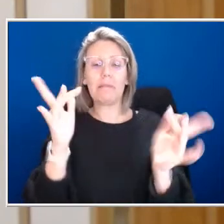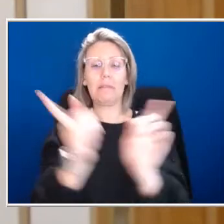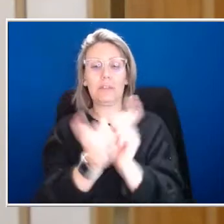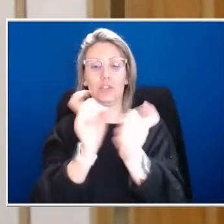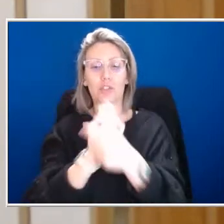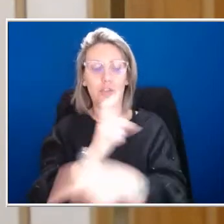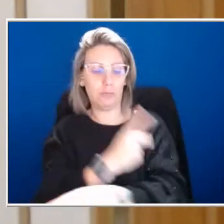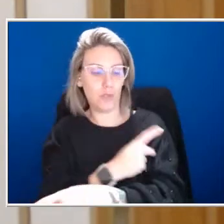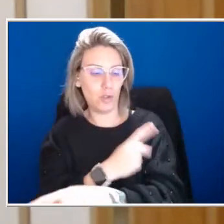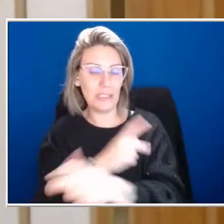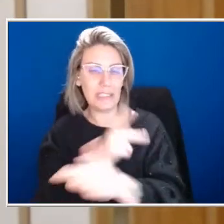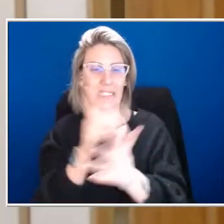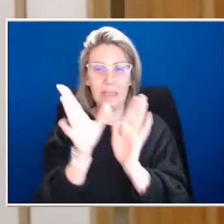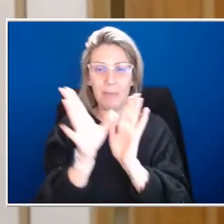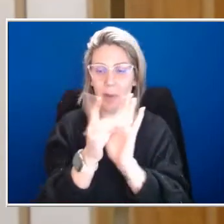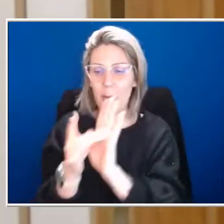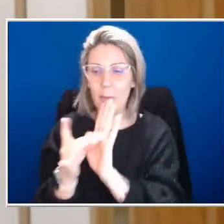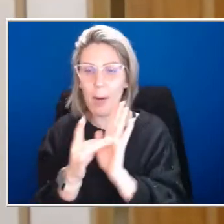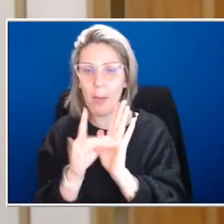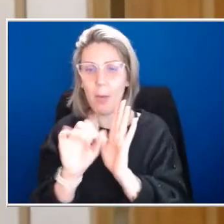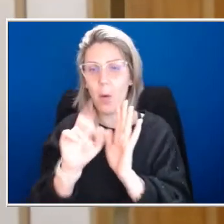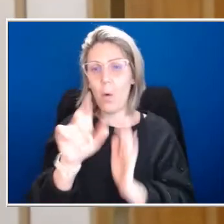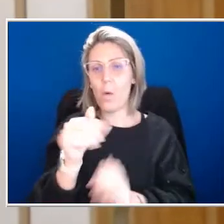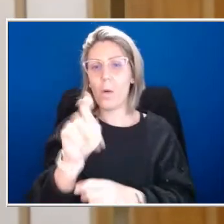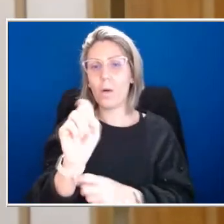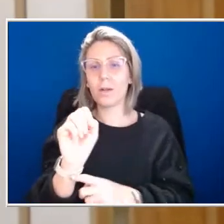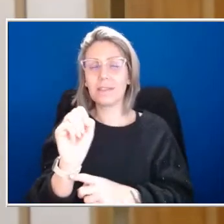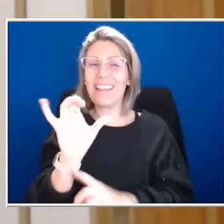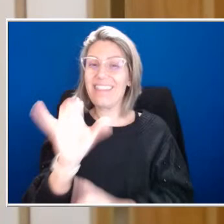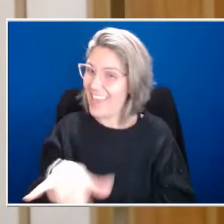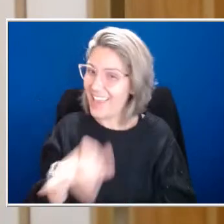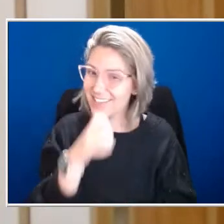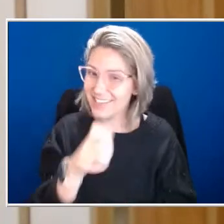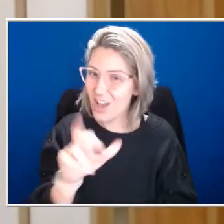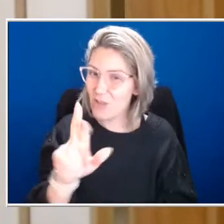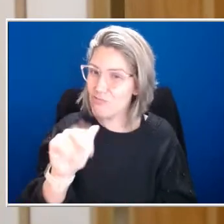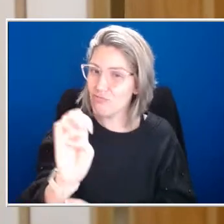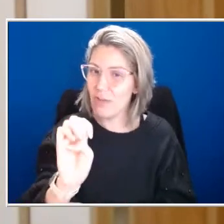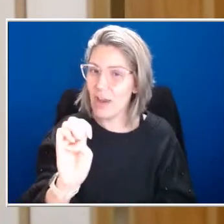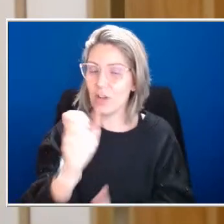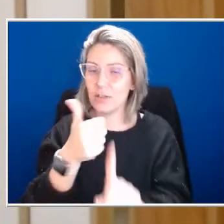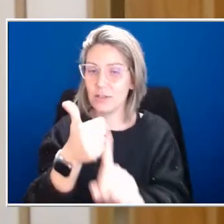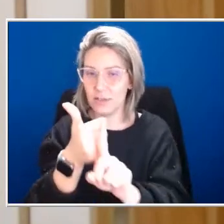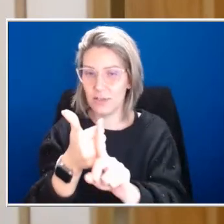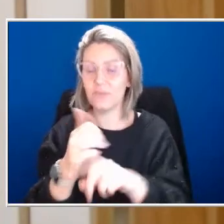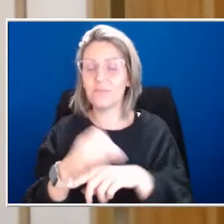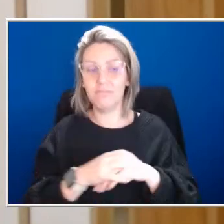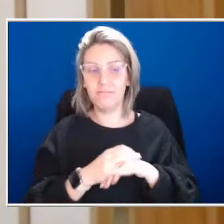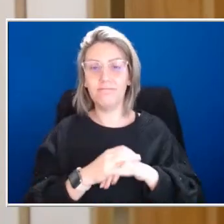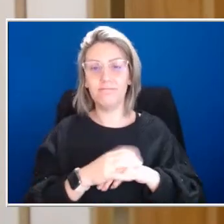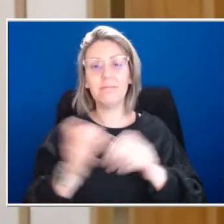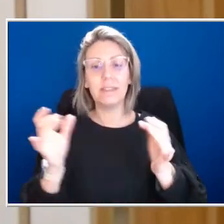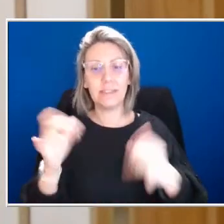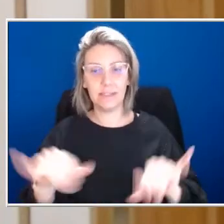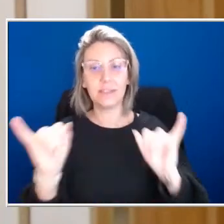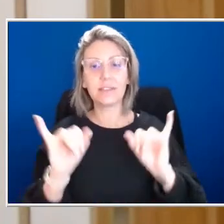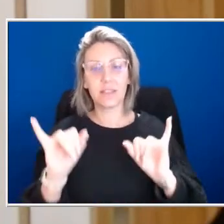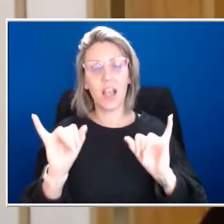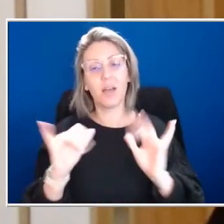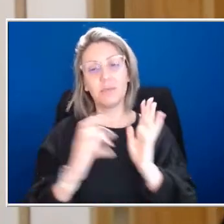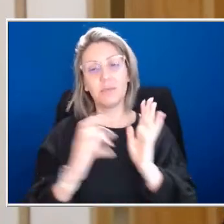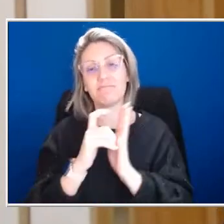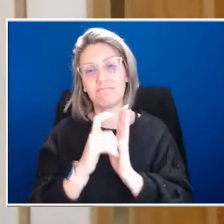protein fragments. That's not a rare cancer. It still is a common cancer,